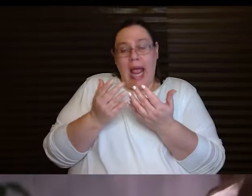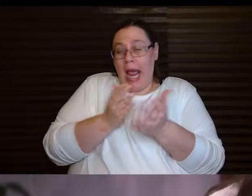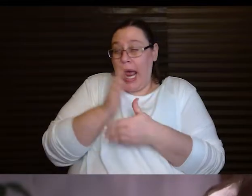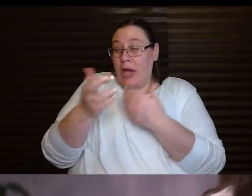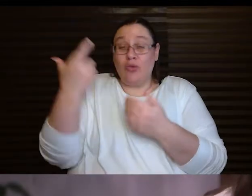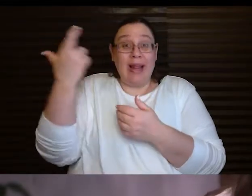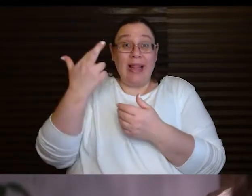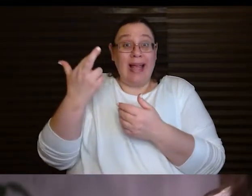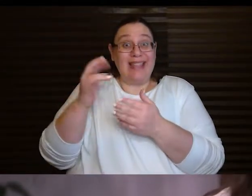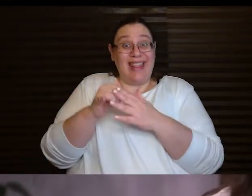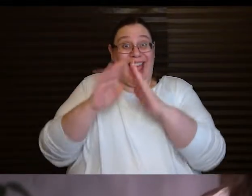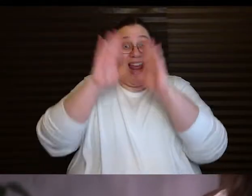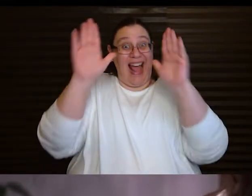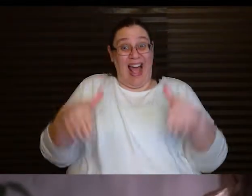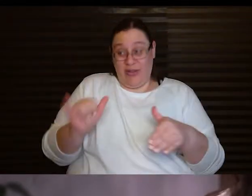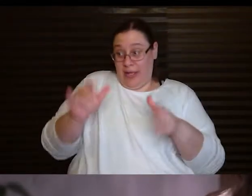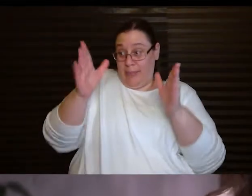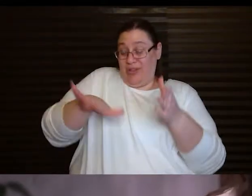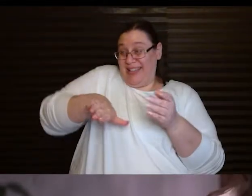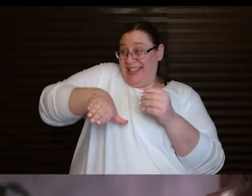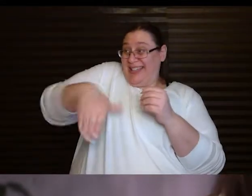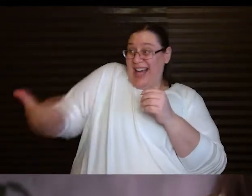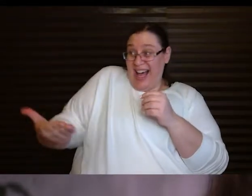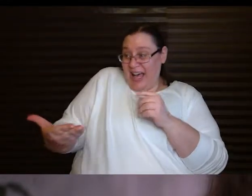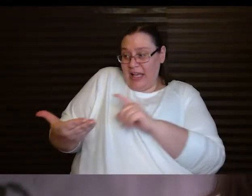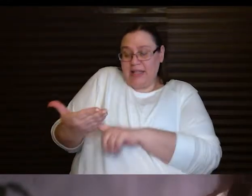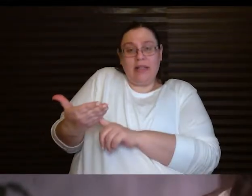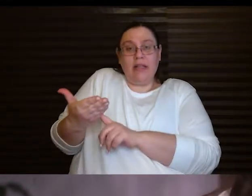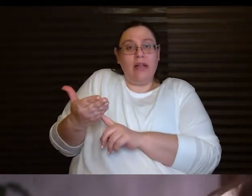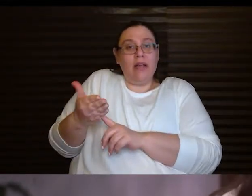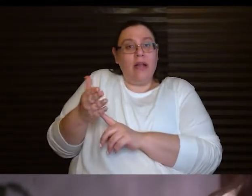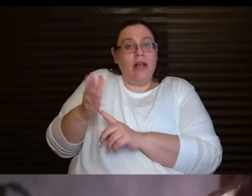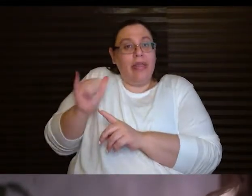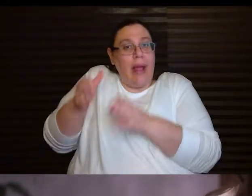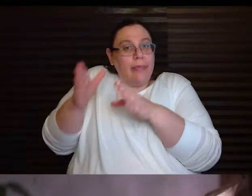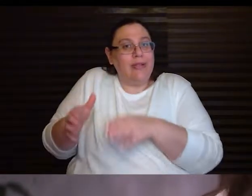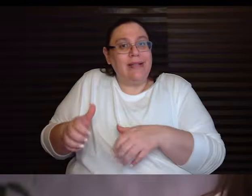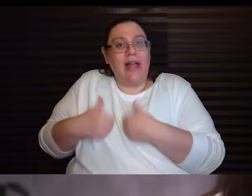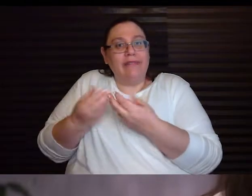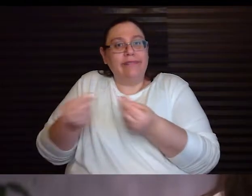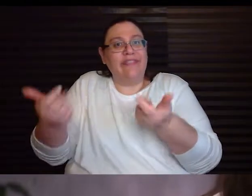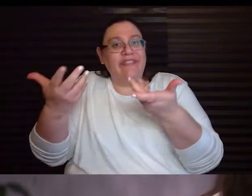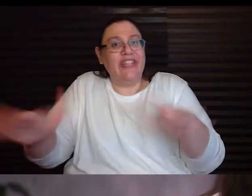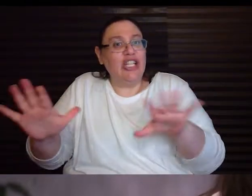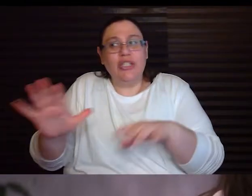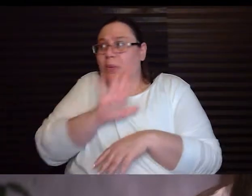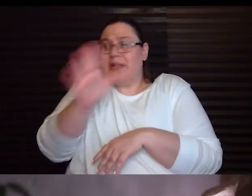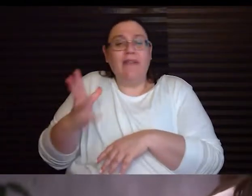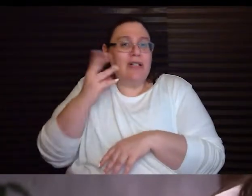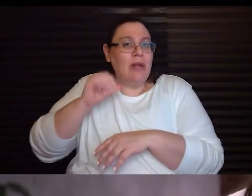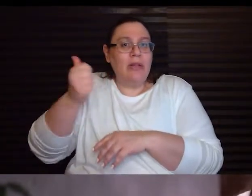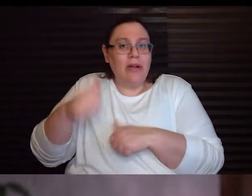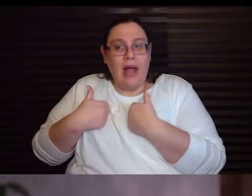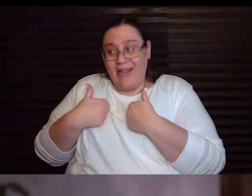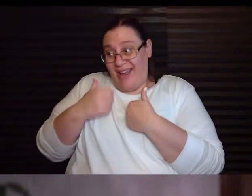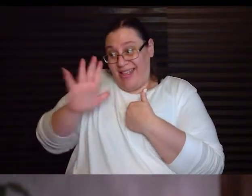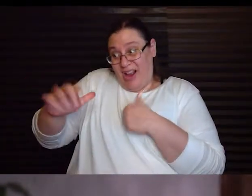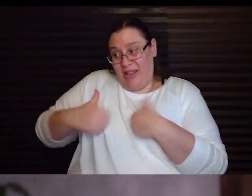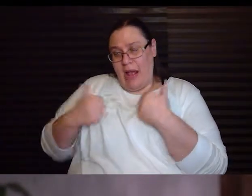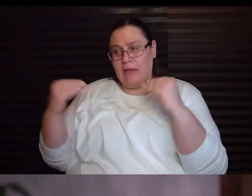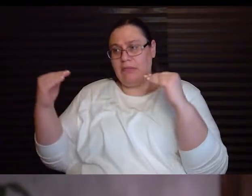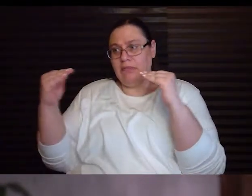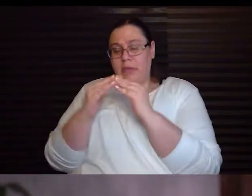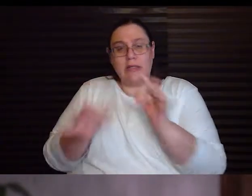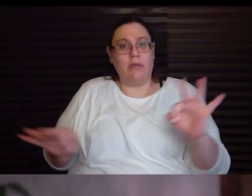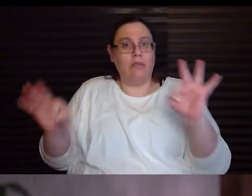that a death in that household will be the end of the only life that someone will ever have. As important as yours,